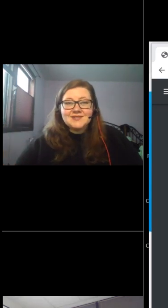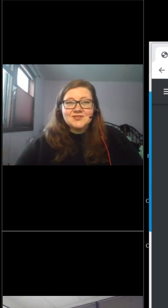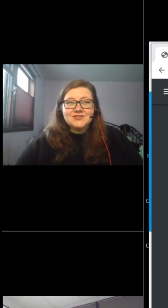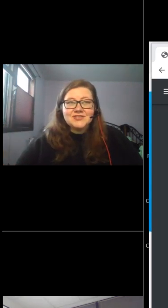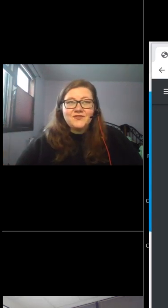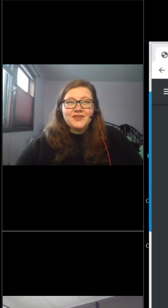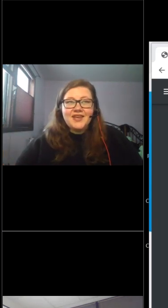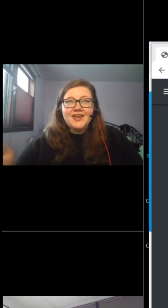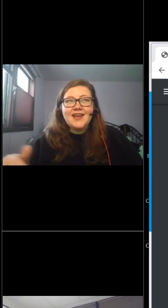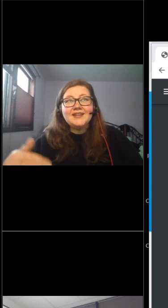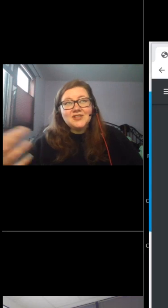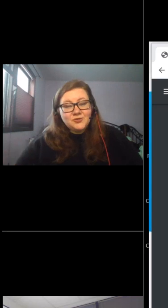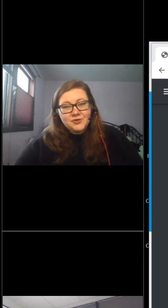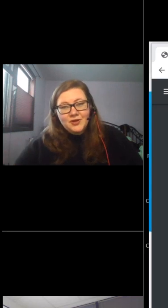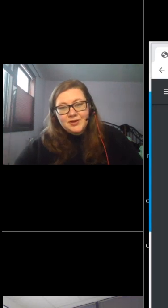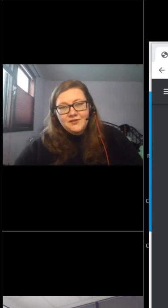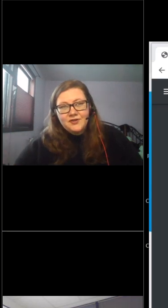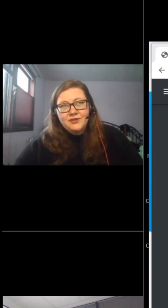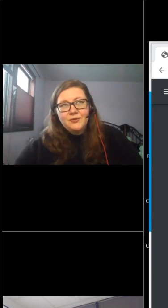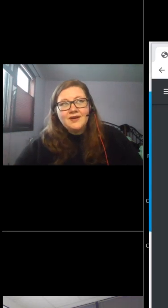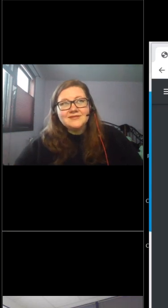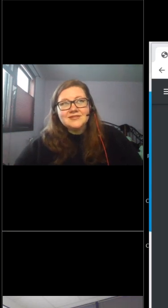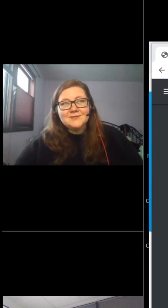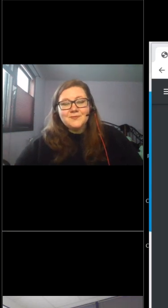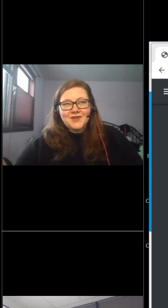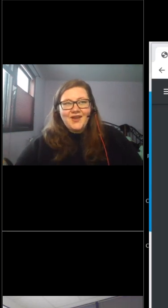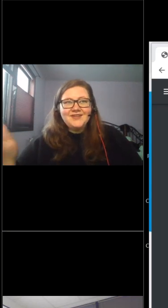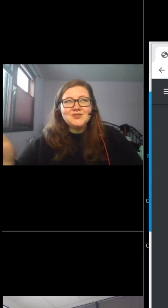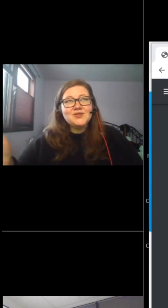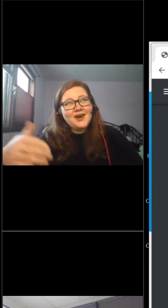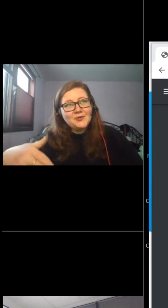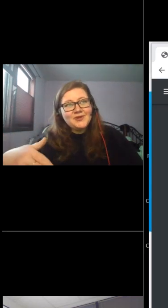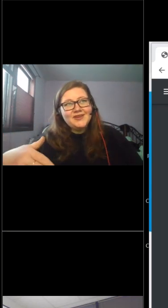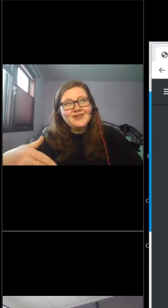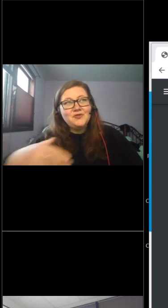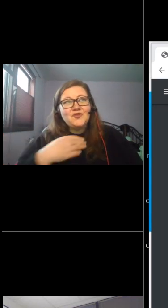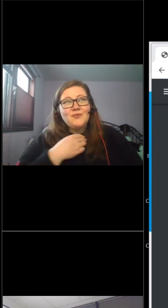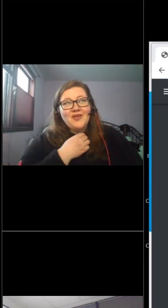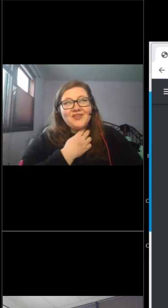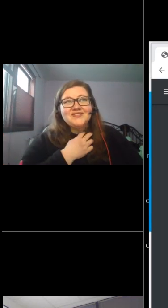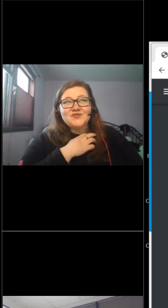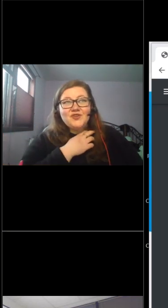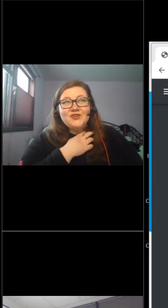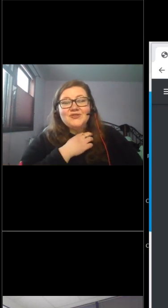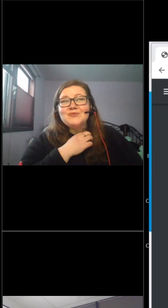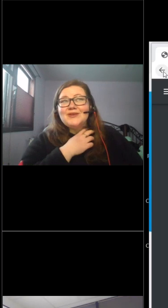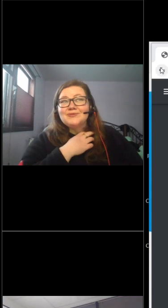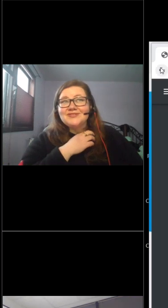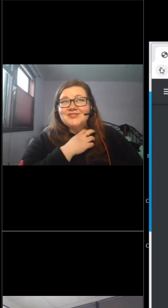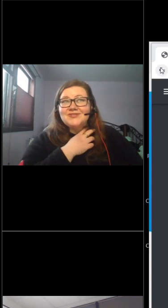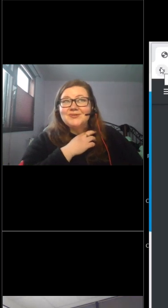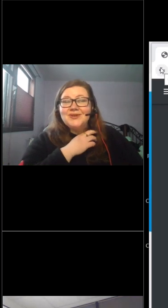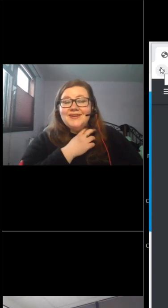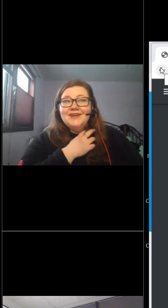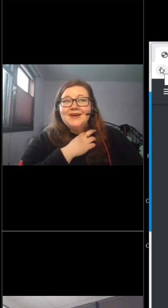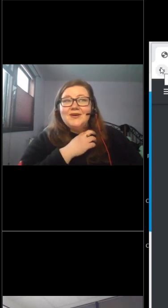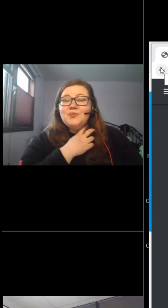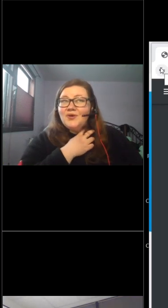access the certificate and download it whenever you want. Okay, so that'll be kind of the methods for you to be able